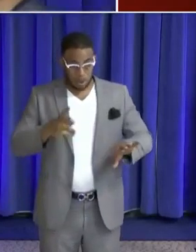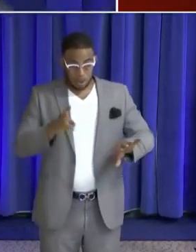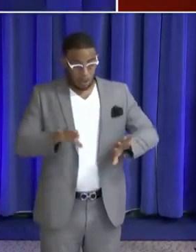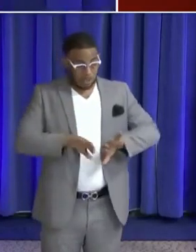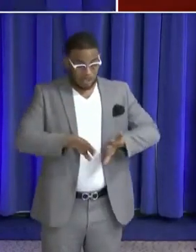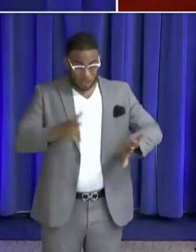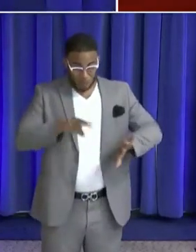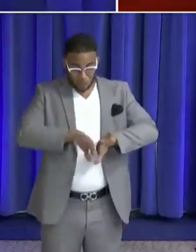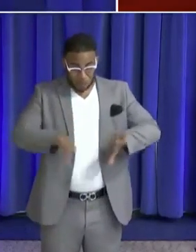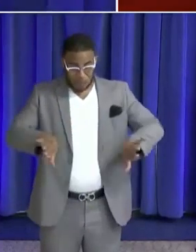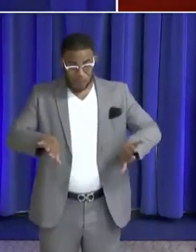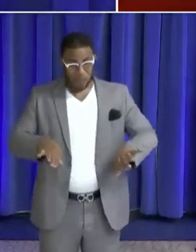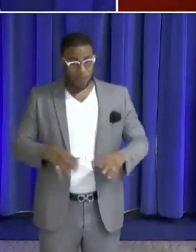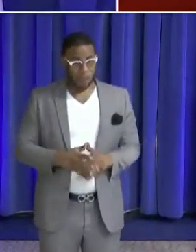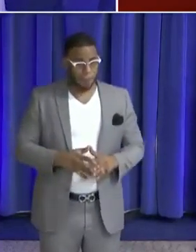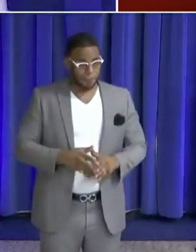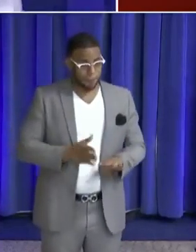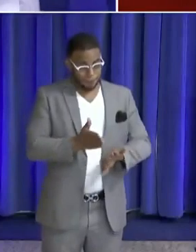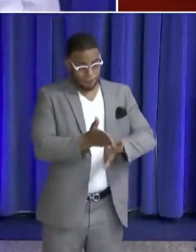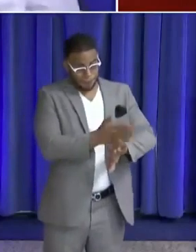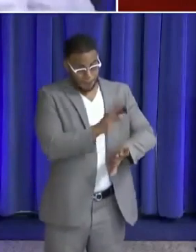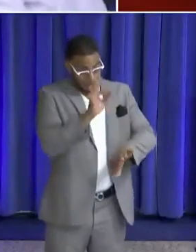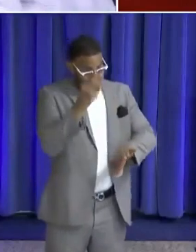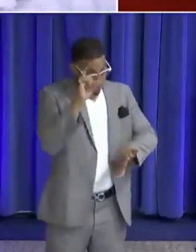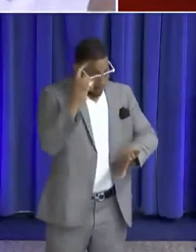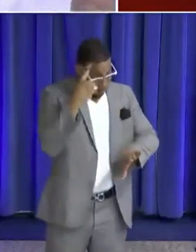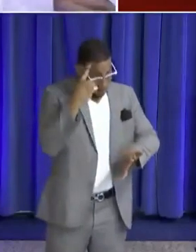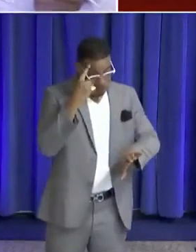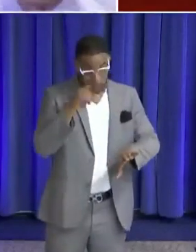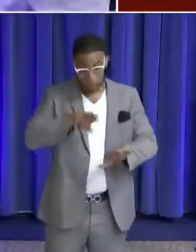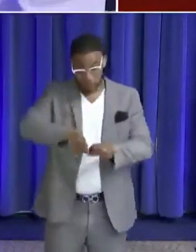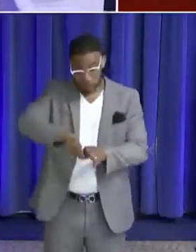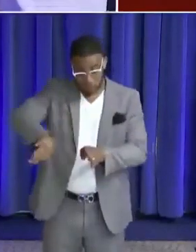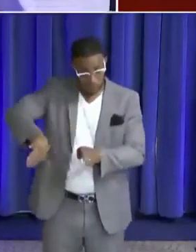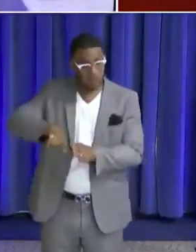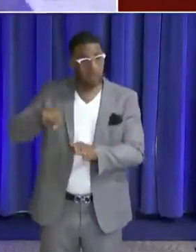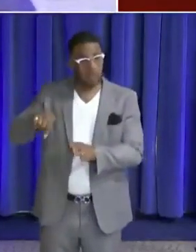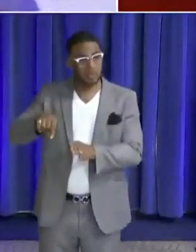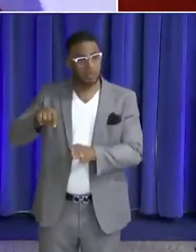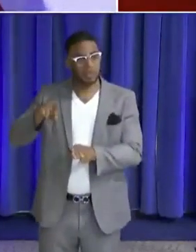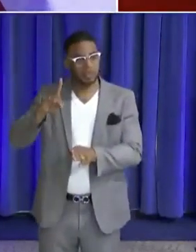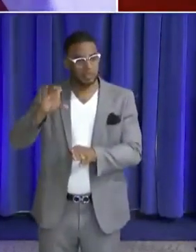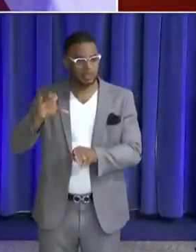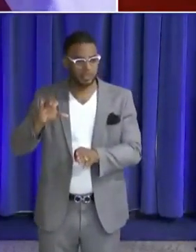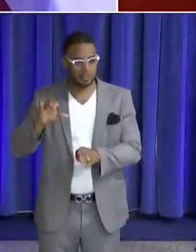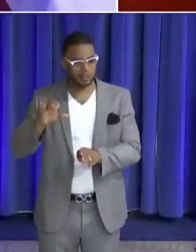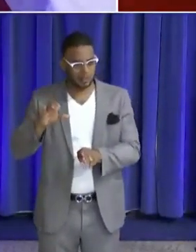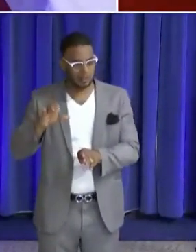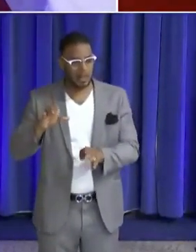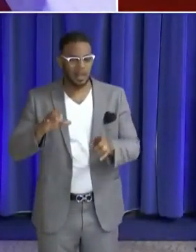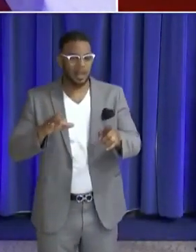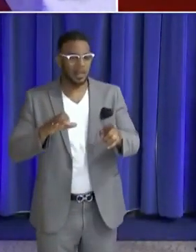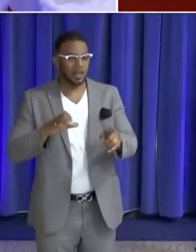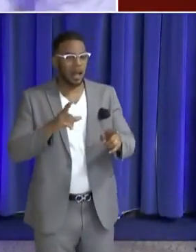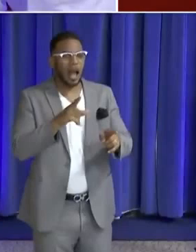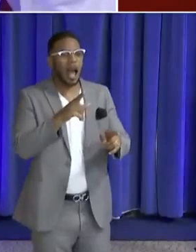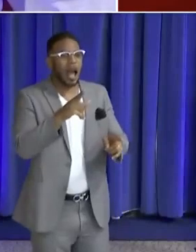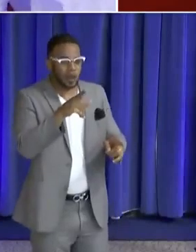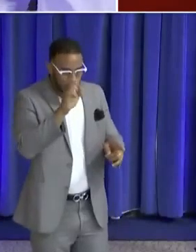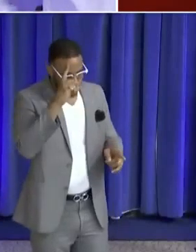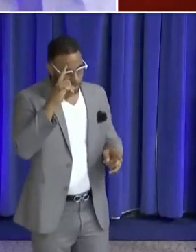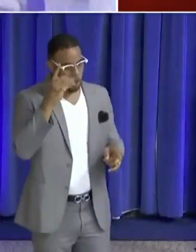hope that you take some of that frustration and channel it into your coverage of DC statehood and why we need to